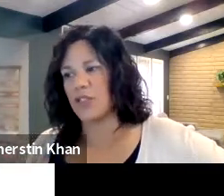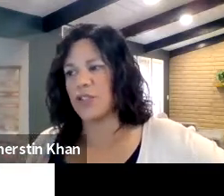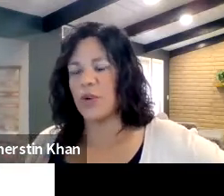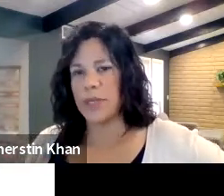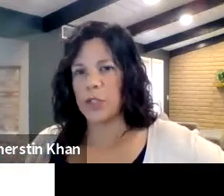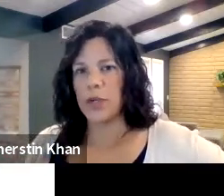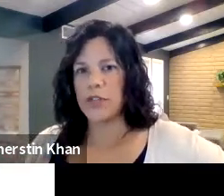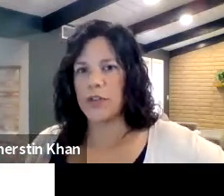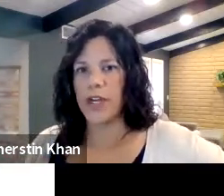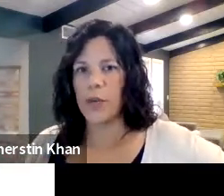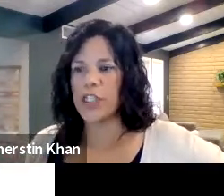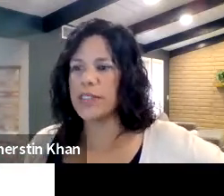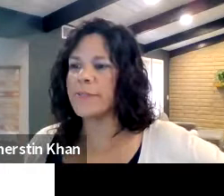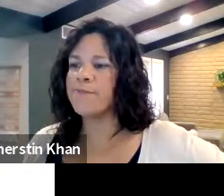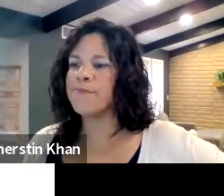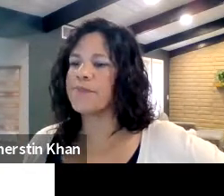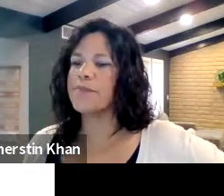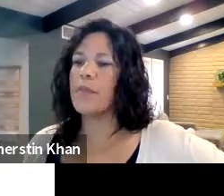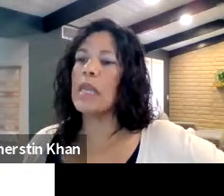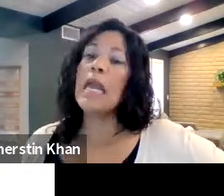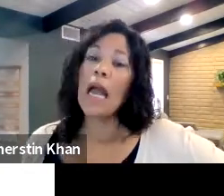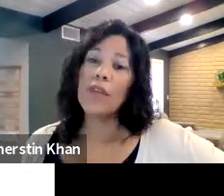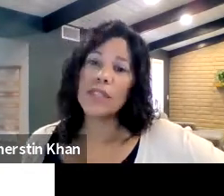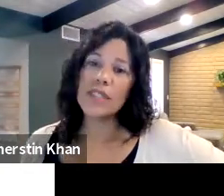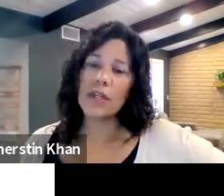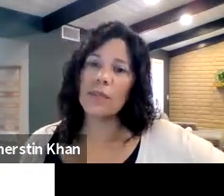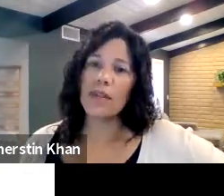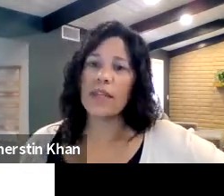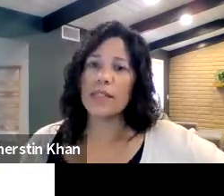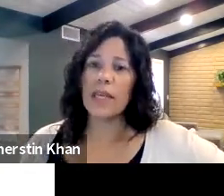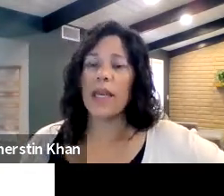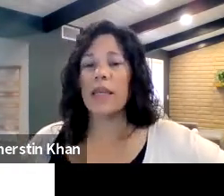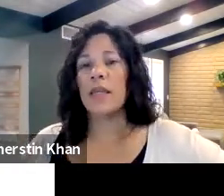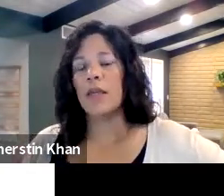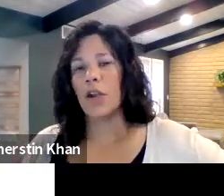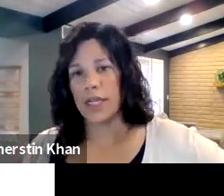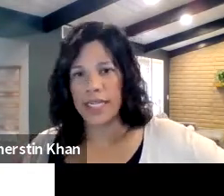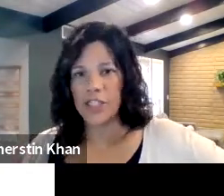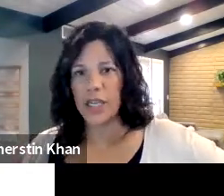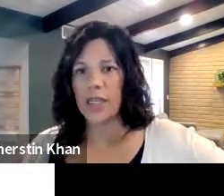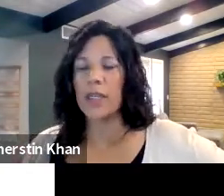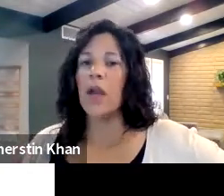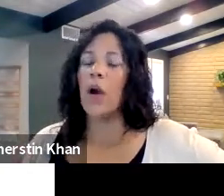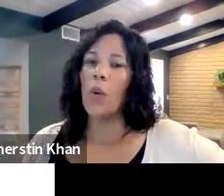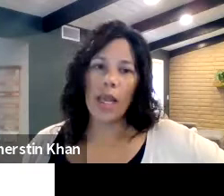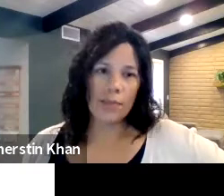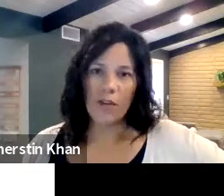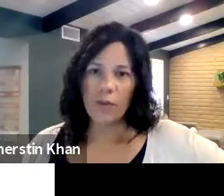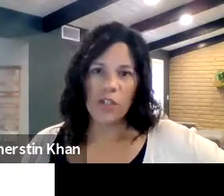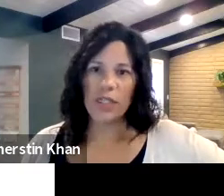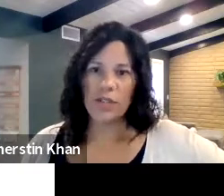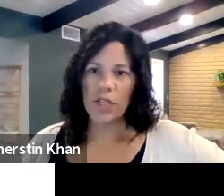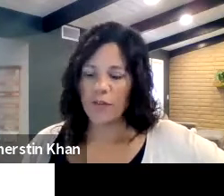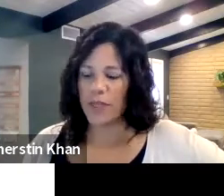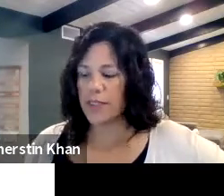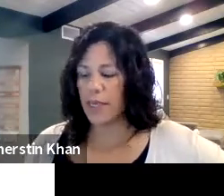effectiveness measures, so our benchmarks for evaluations. And those things are going to be things like accreditation, what comes out